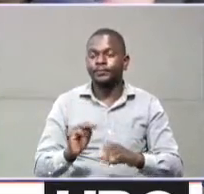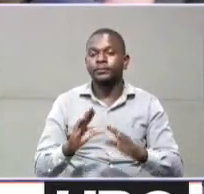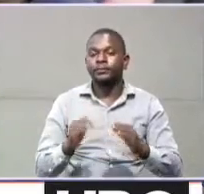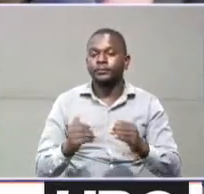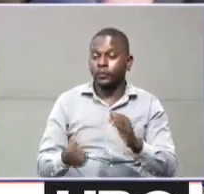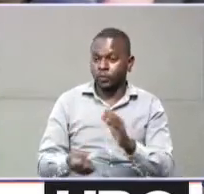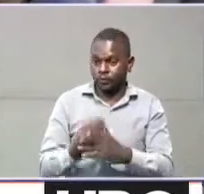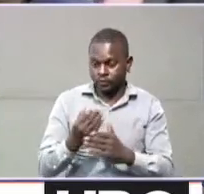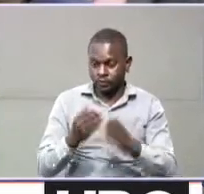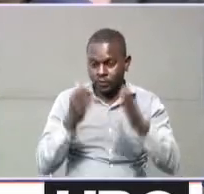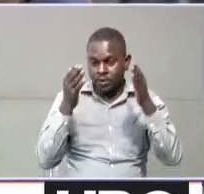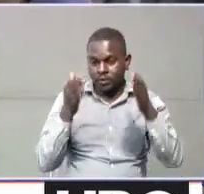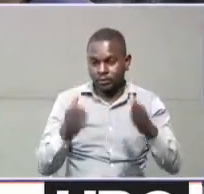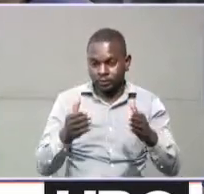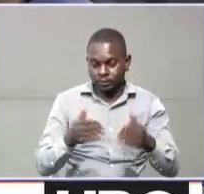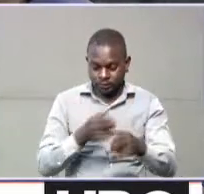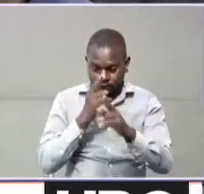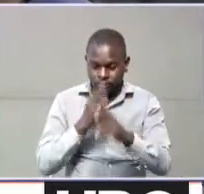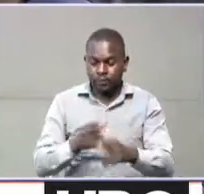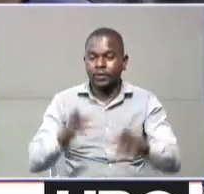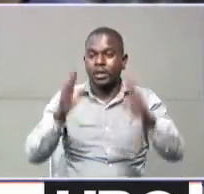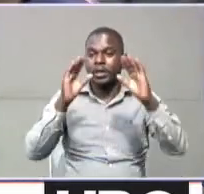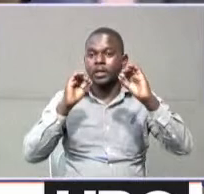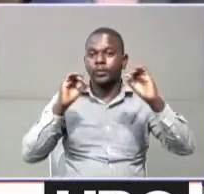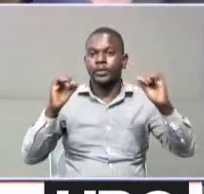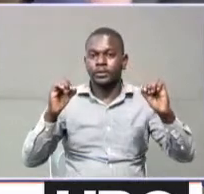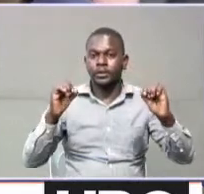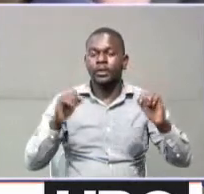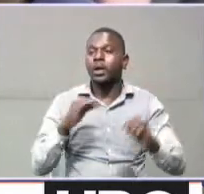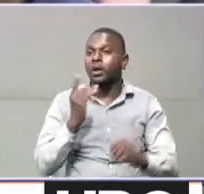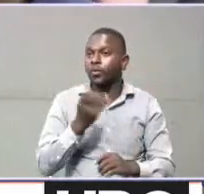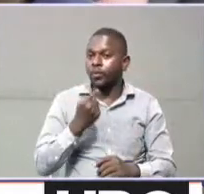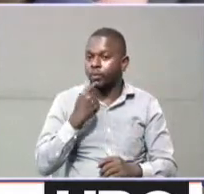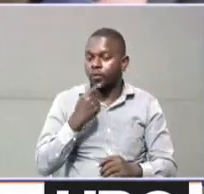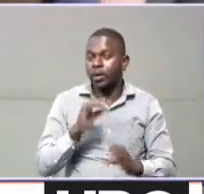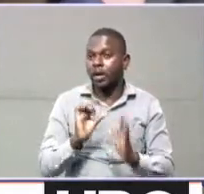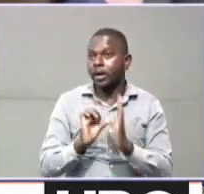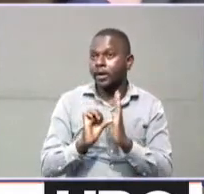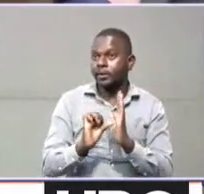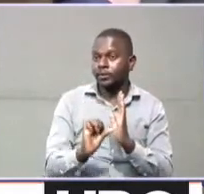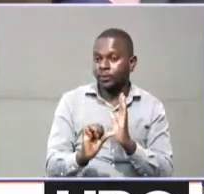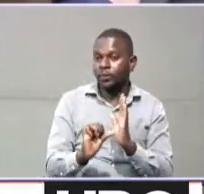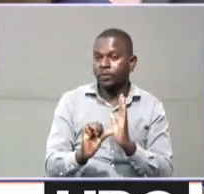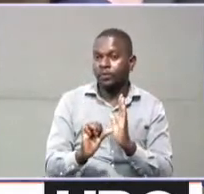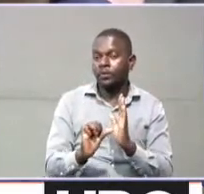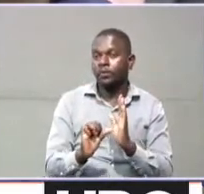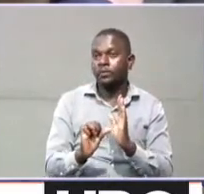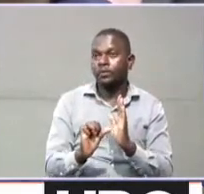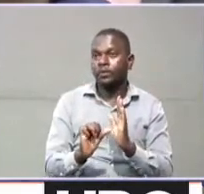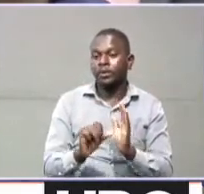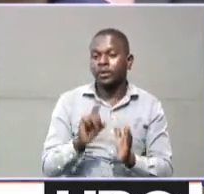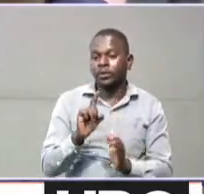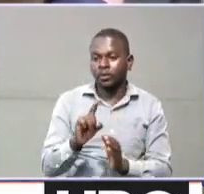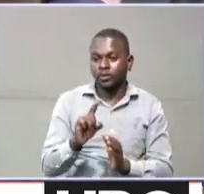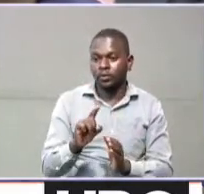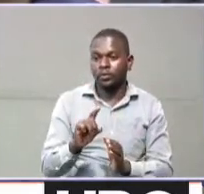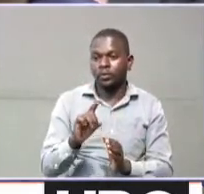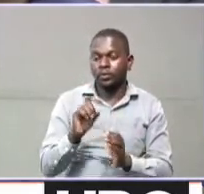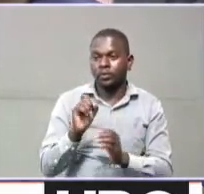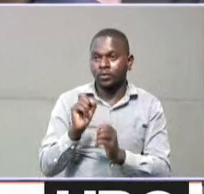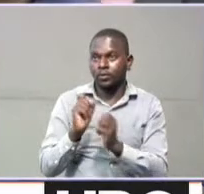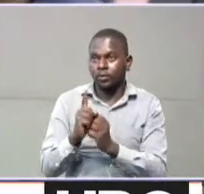drawn to the attention of isaac since the president who under article 111